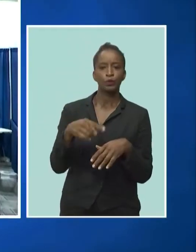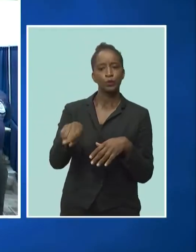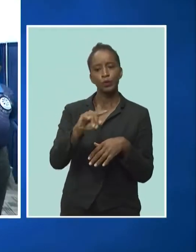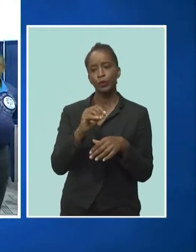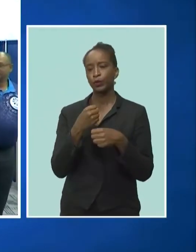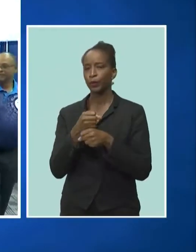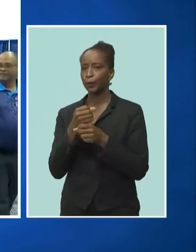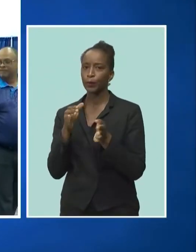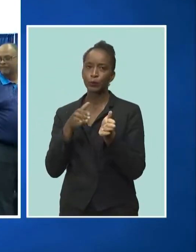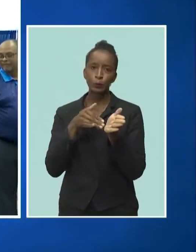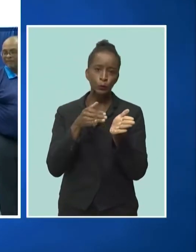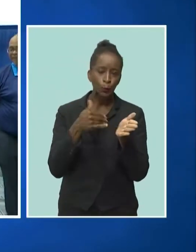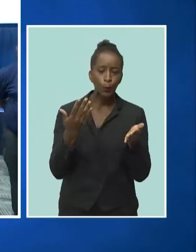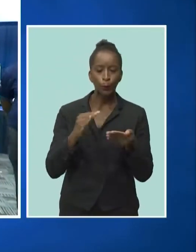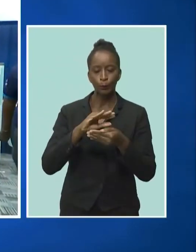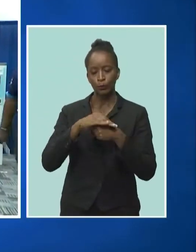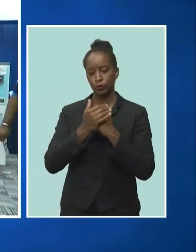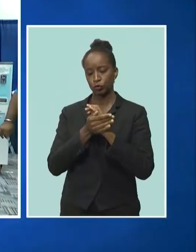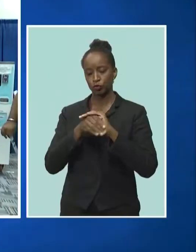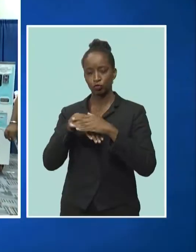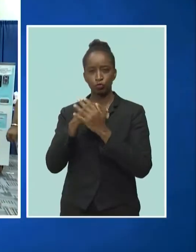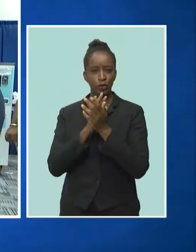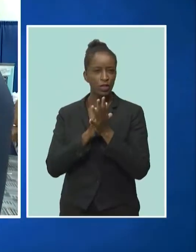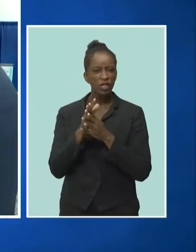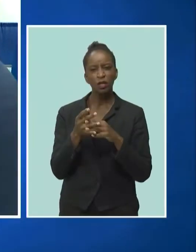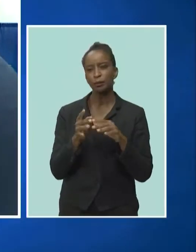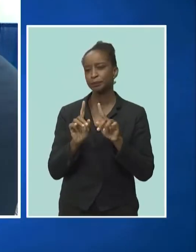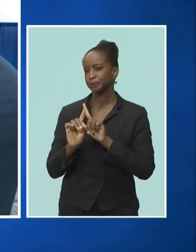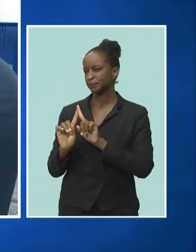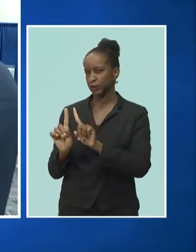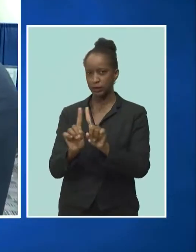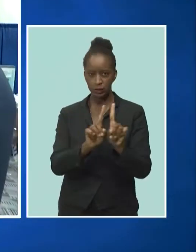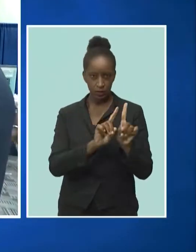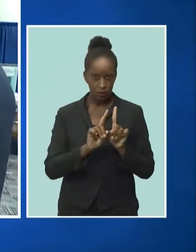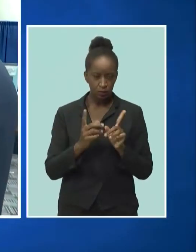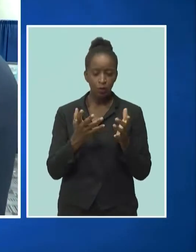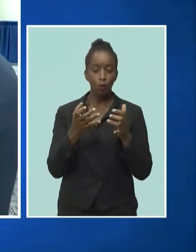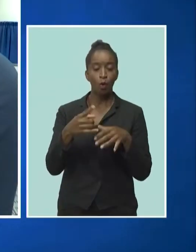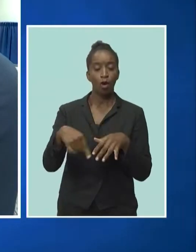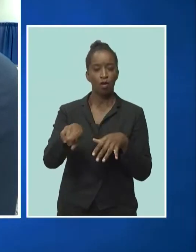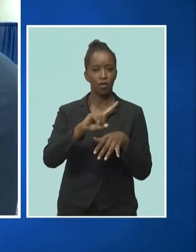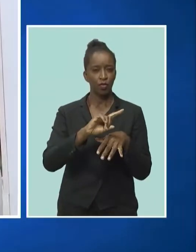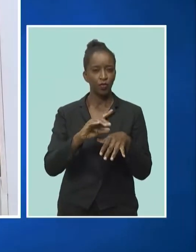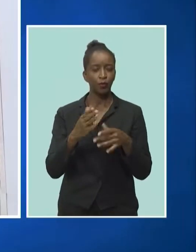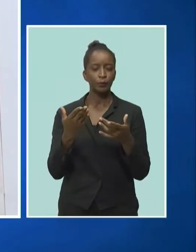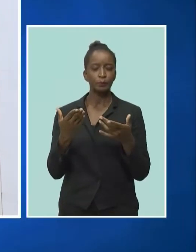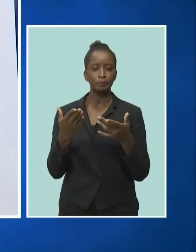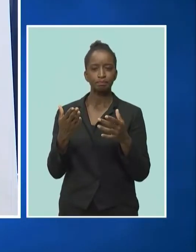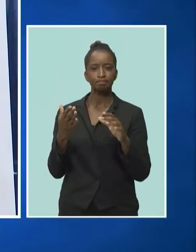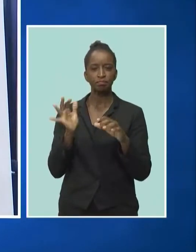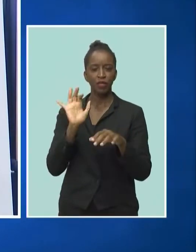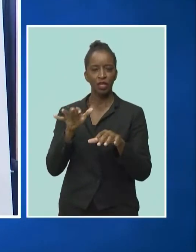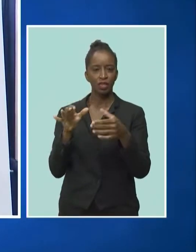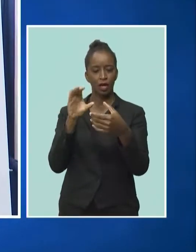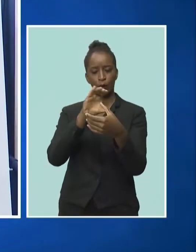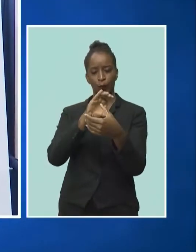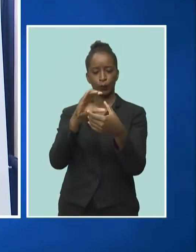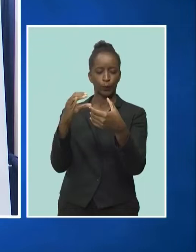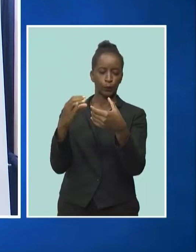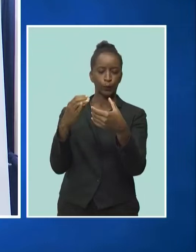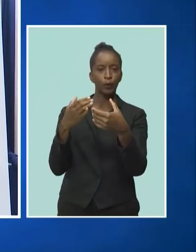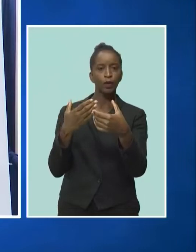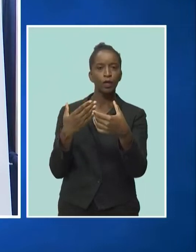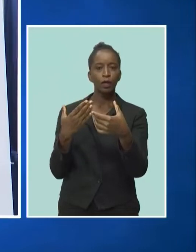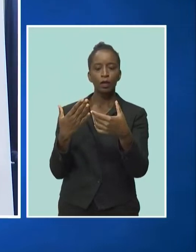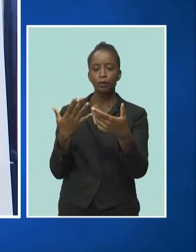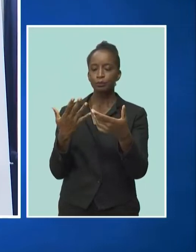and creams, etc. We want to be able to help people improve their branding and their marketing, and in some instances you will